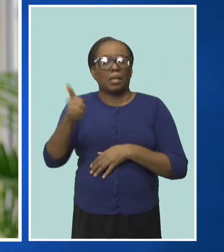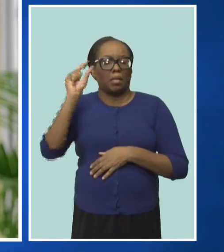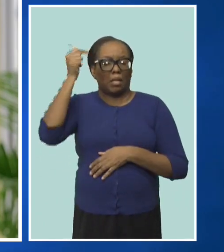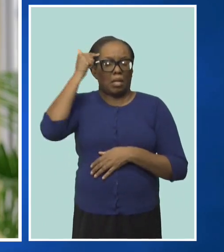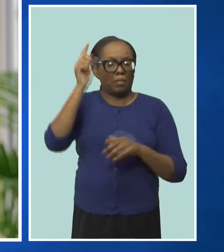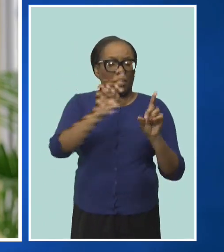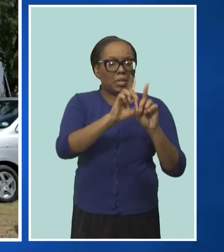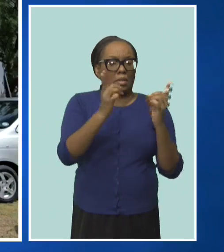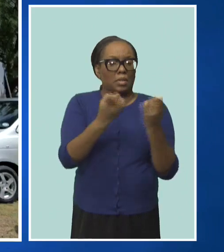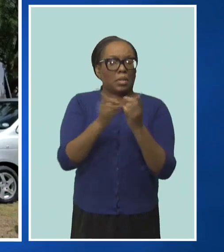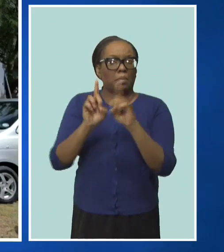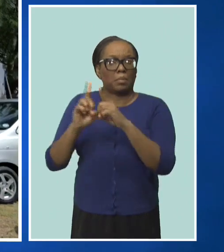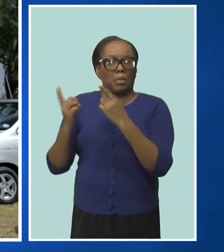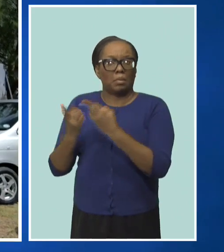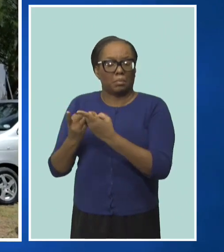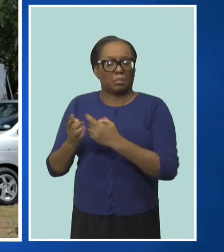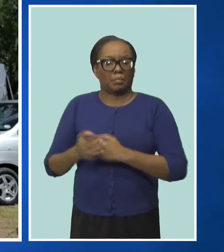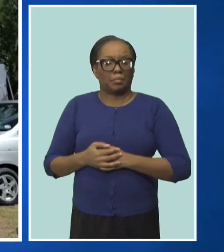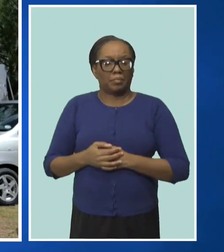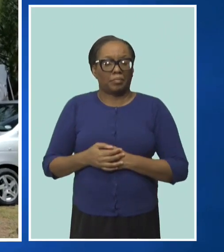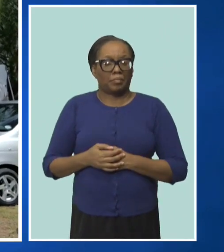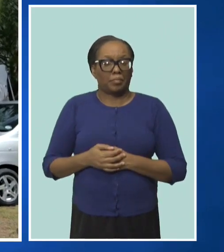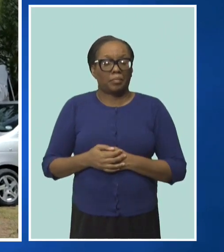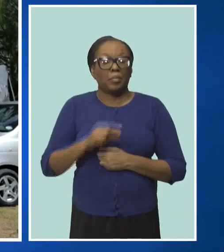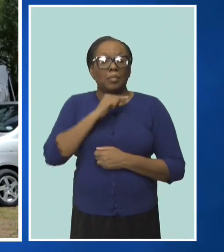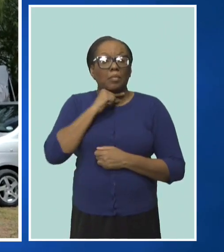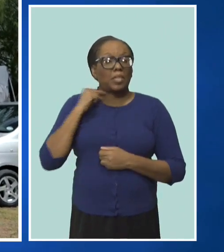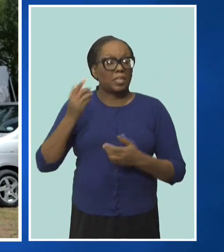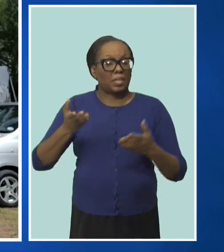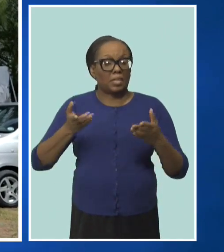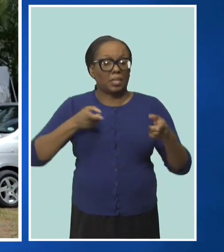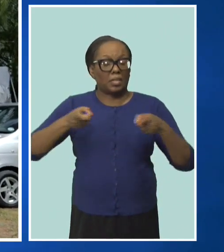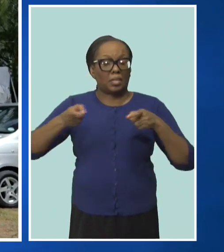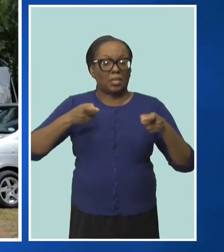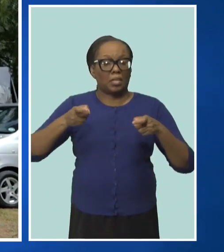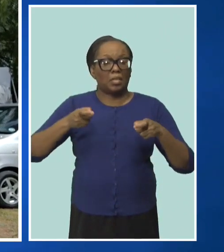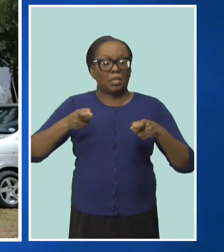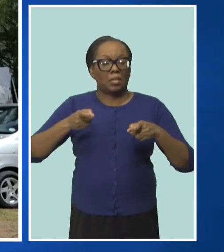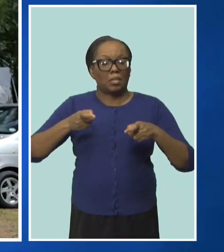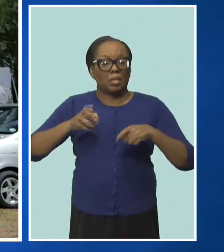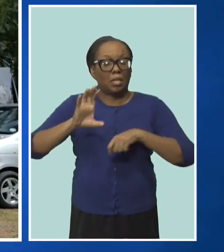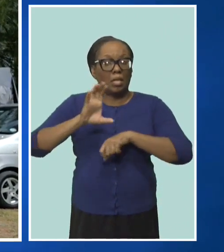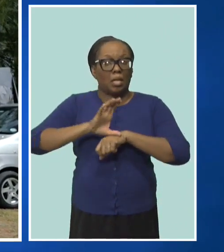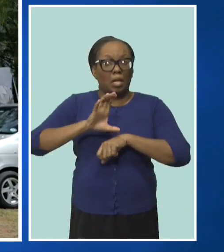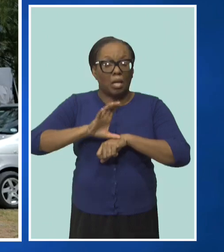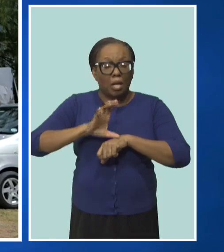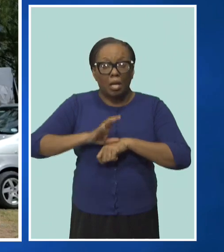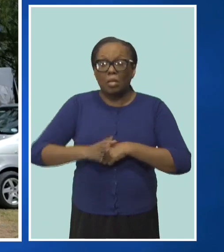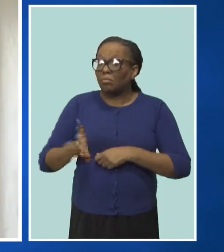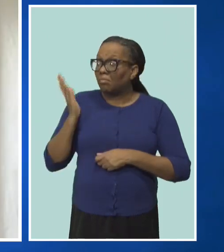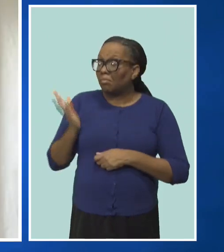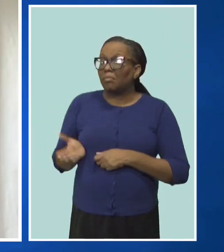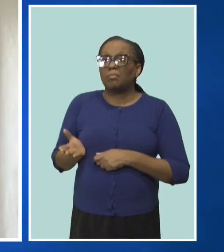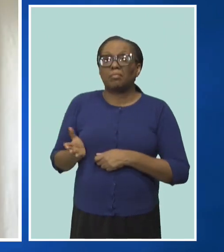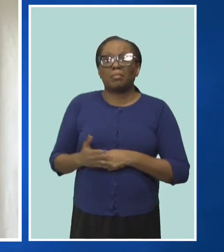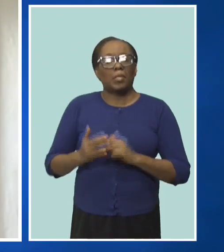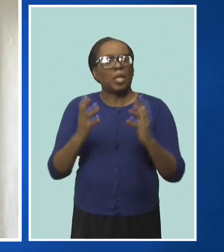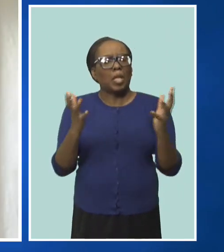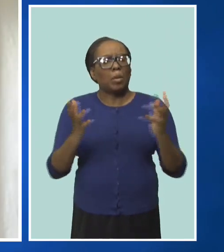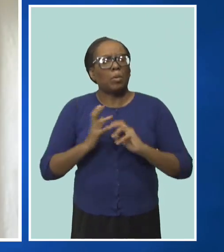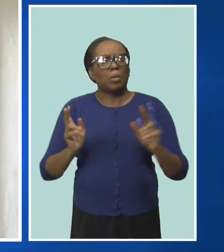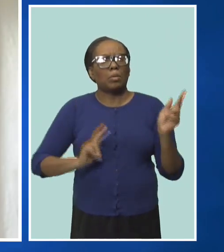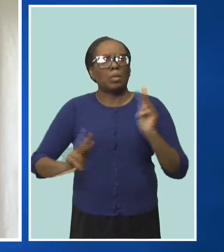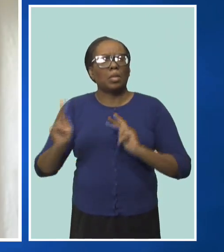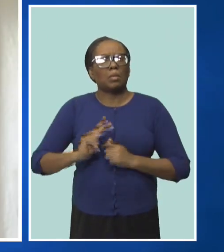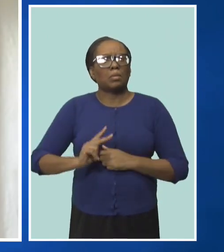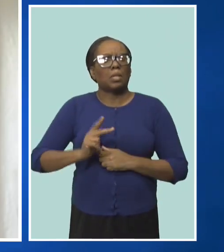immediate attention. Priest in charge of the St. Philip the Less Anglican Church, the Reverend Reginald Knight, wants Barbadians to be aware of